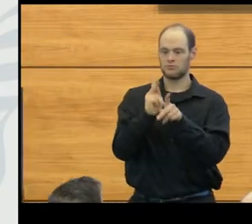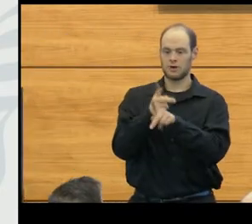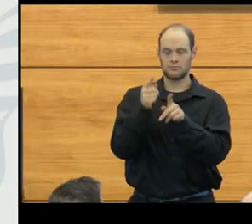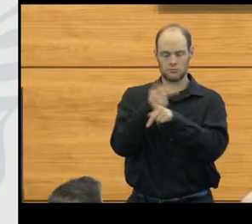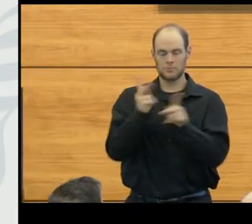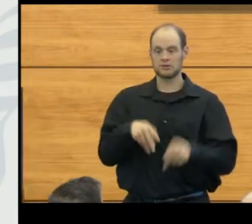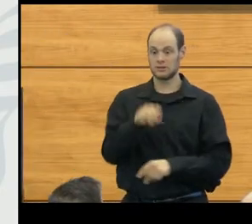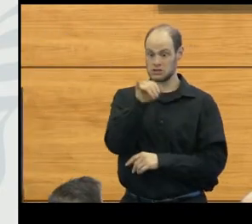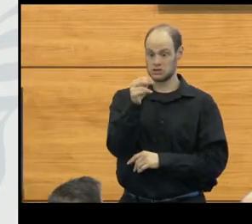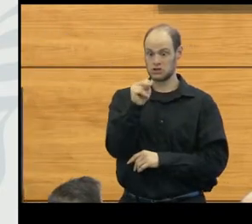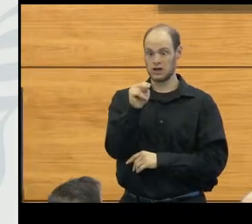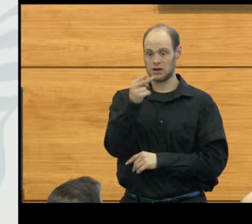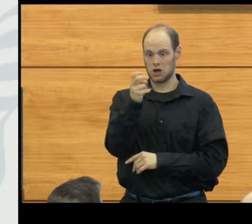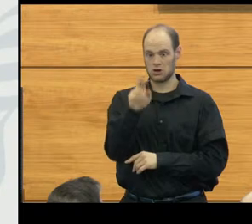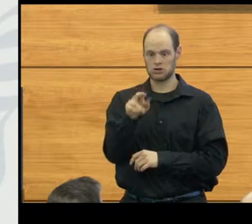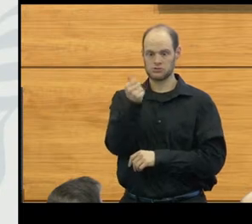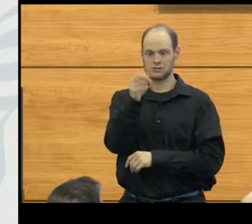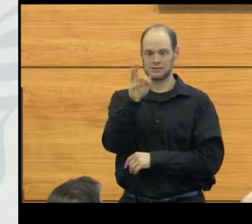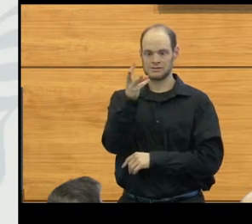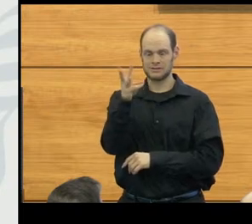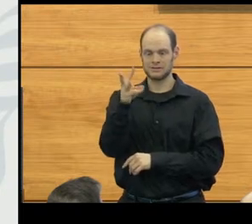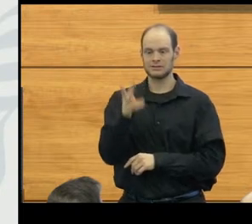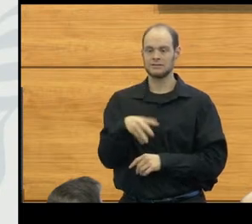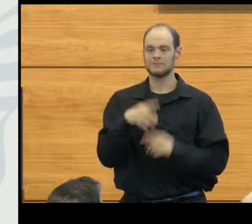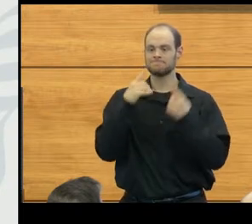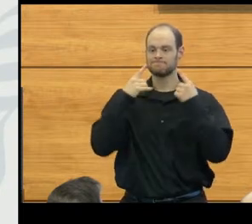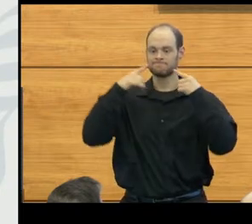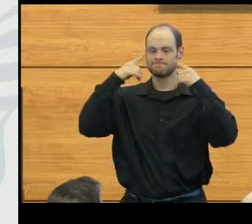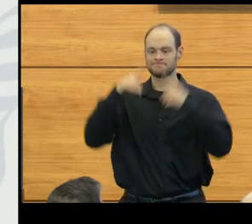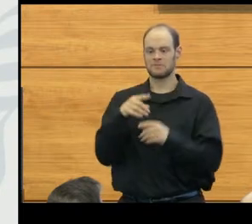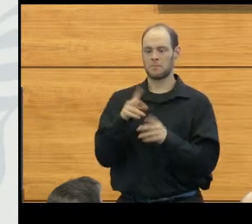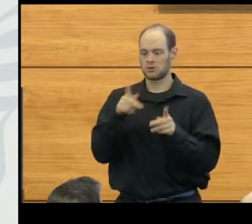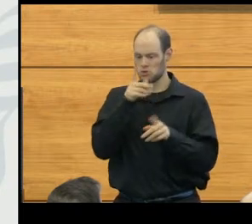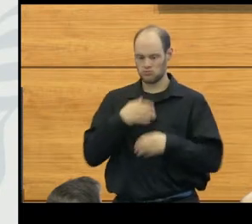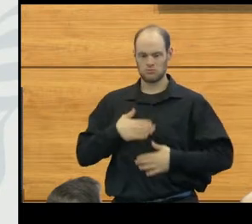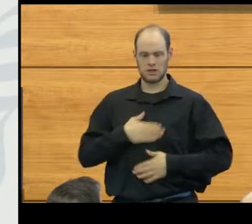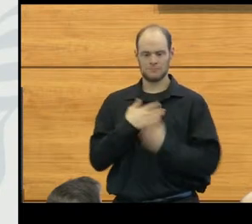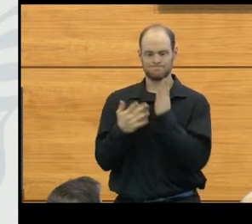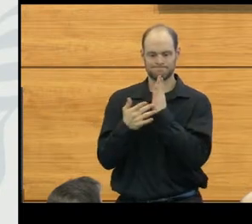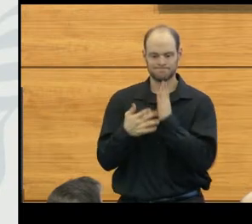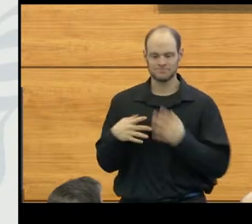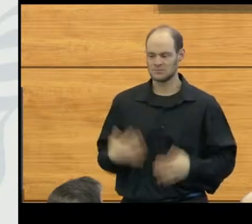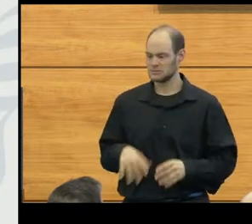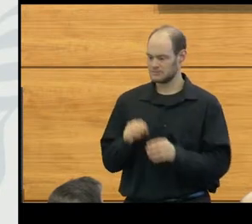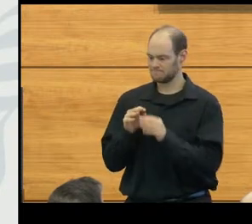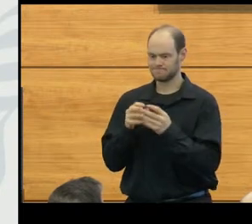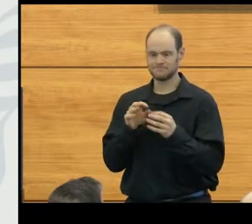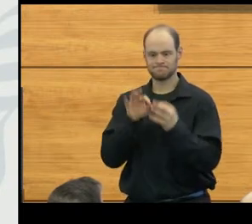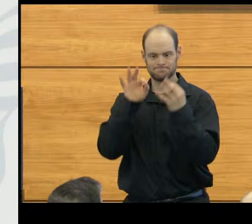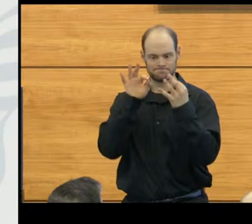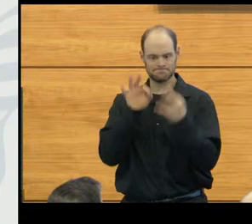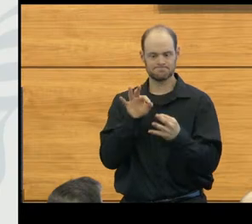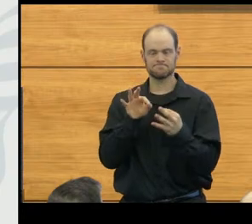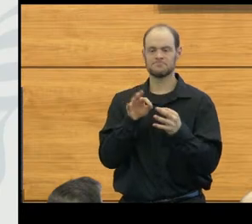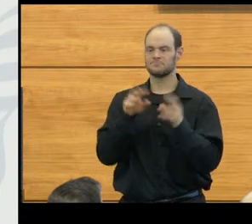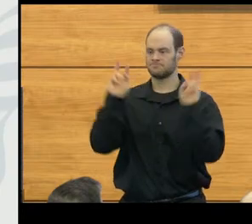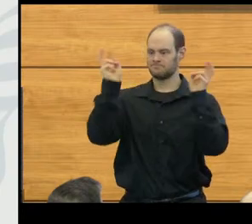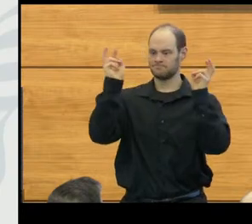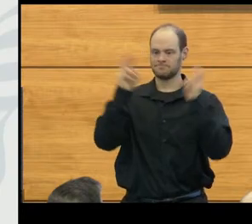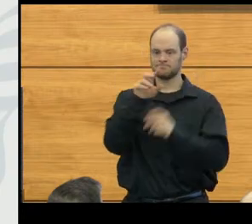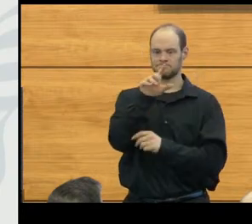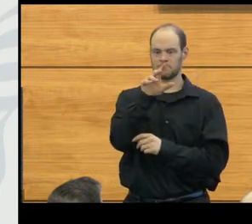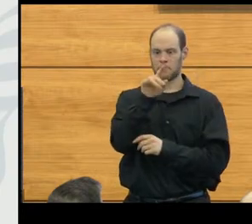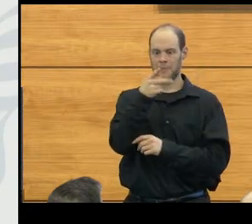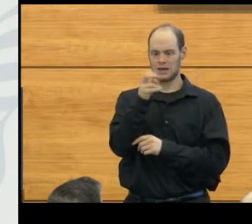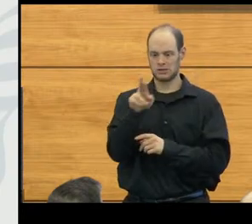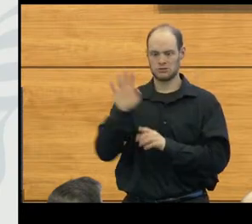1916, John Halter was a proclaimed gadgeteer. I believe he fits very adequately the term that Louis